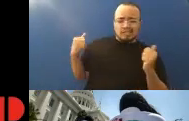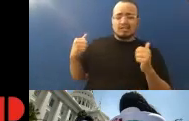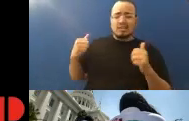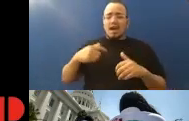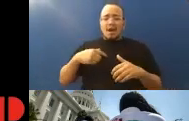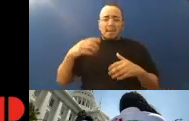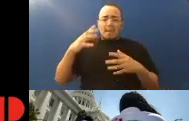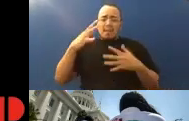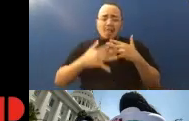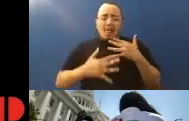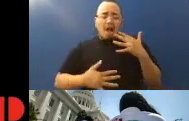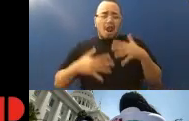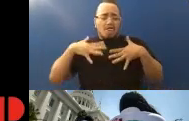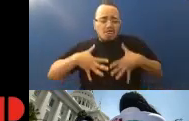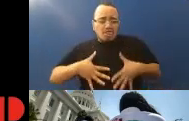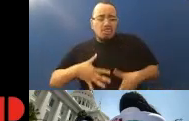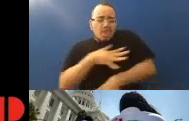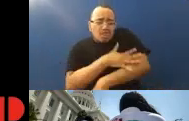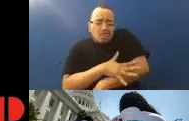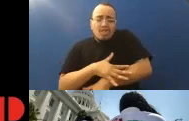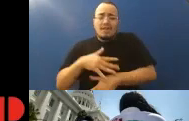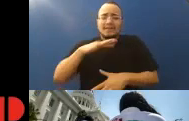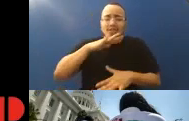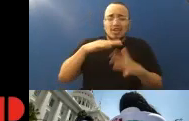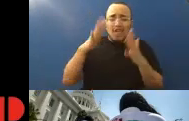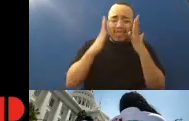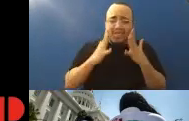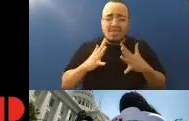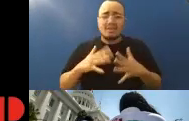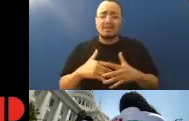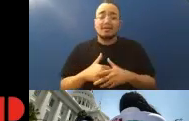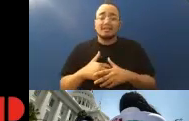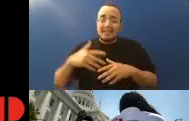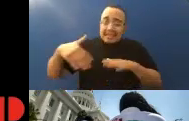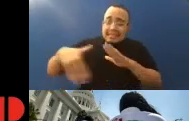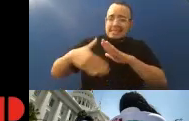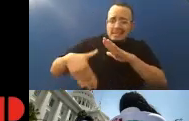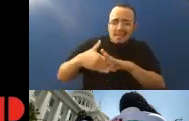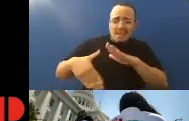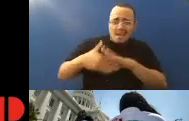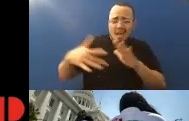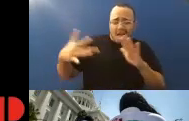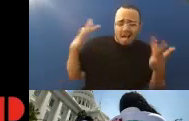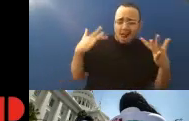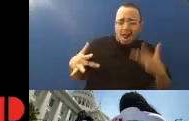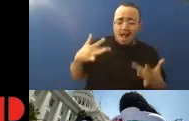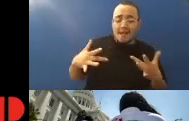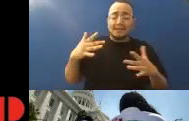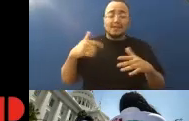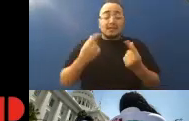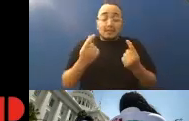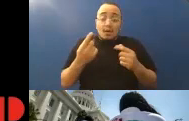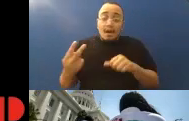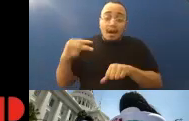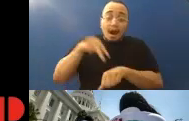hands, like dirt on my face because I had dirt all over my body because they were like kicking me and touching me. And I got up and my shoe